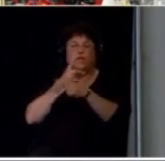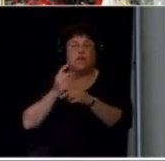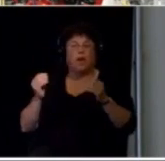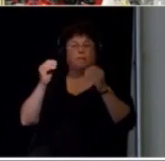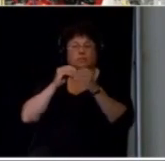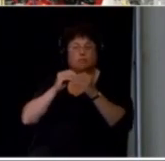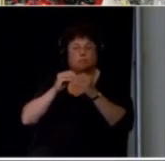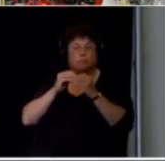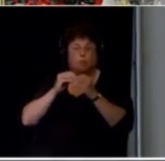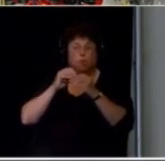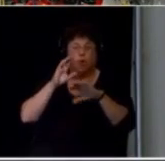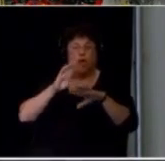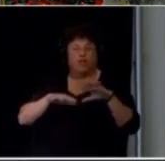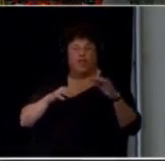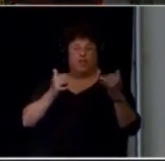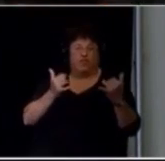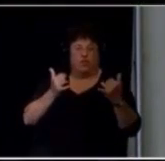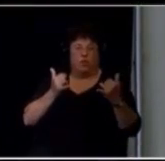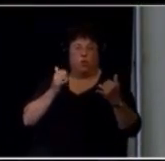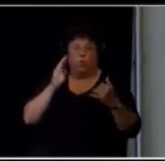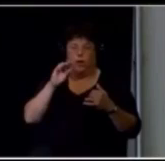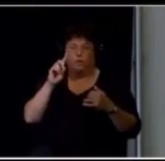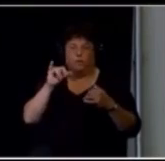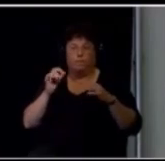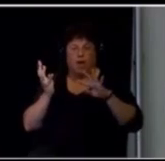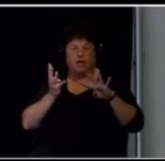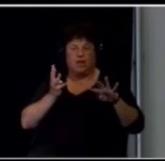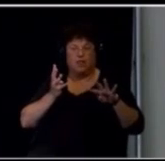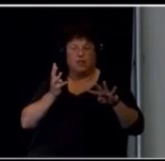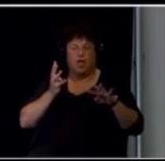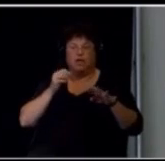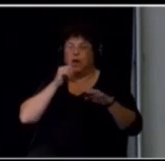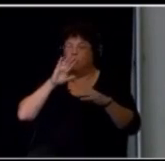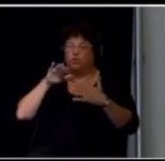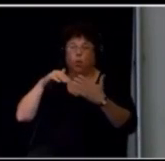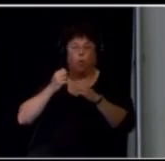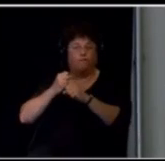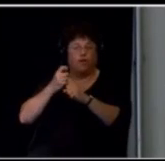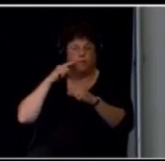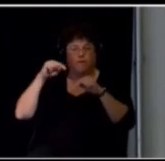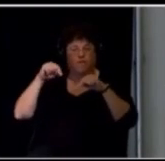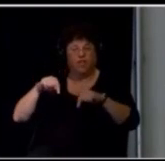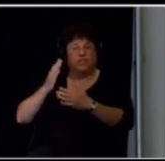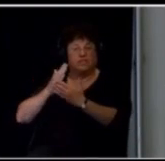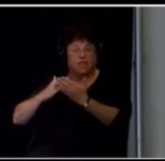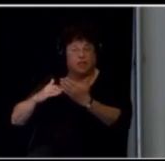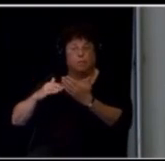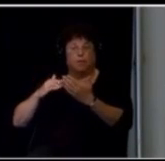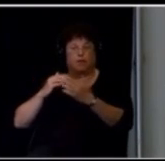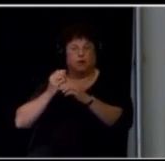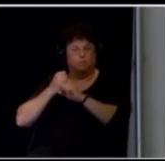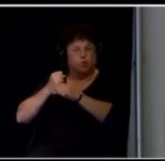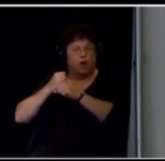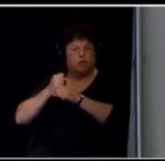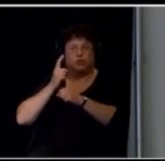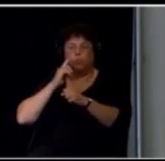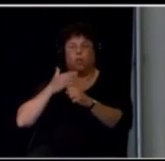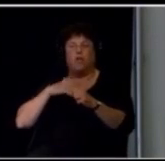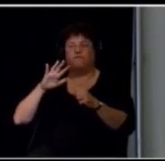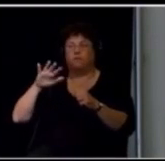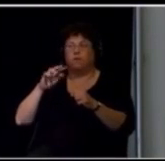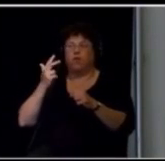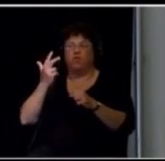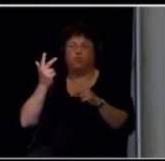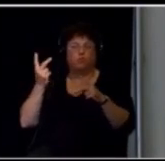able to do in the current body line. So it's not the whole factory, but at least for this element of vehicle production, we will have approximately